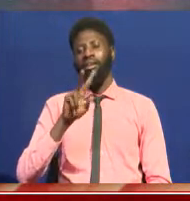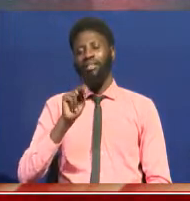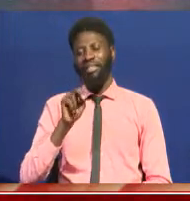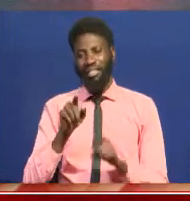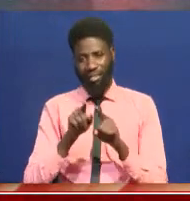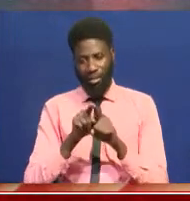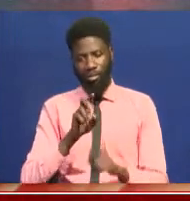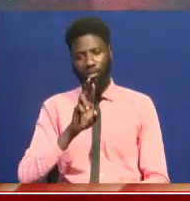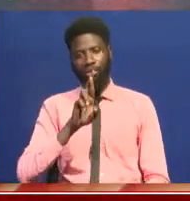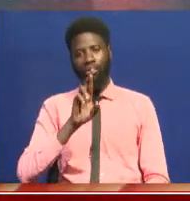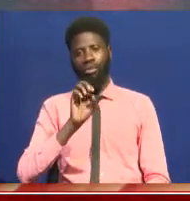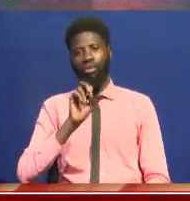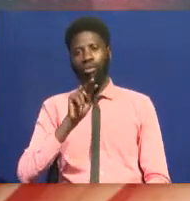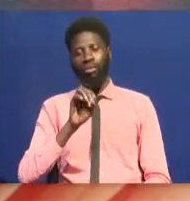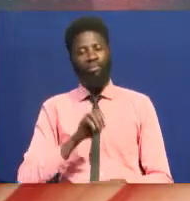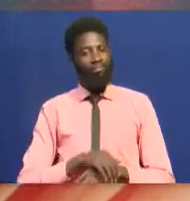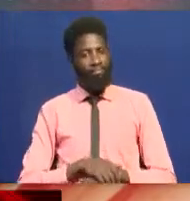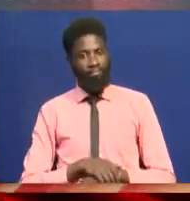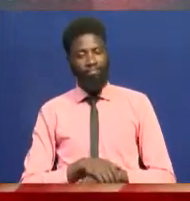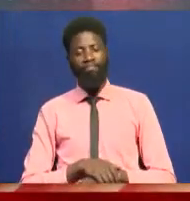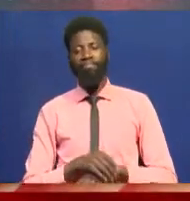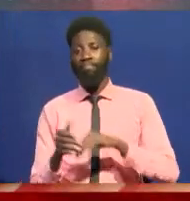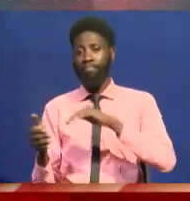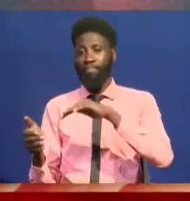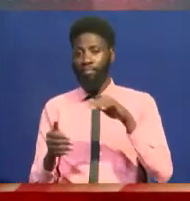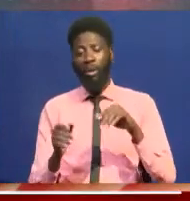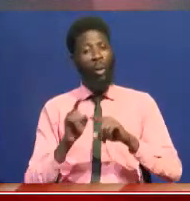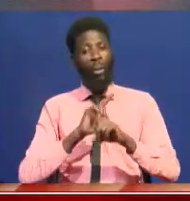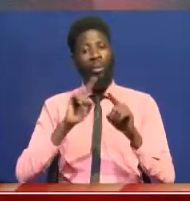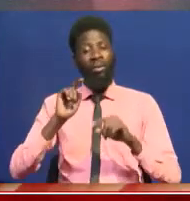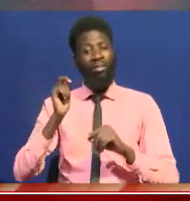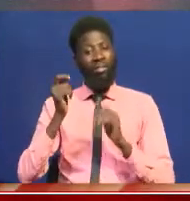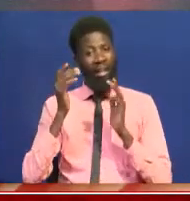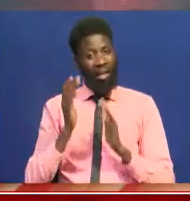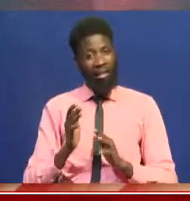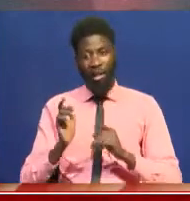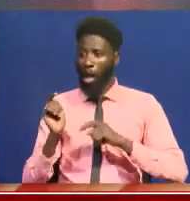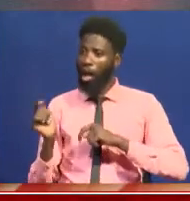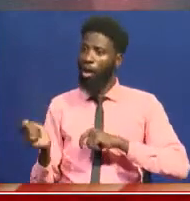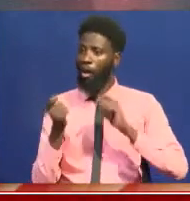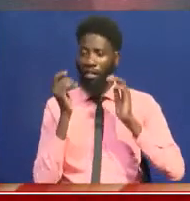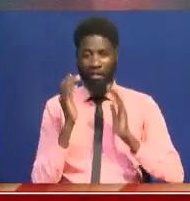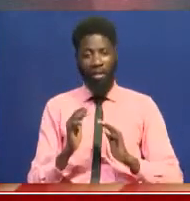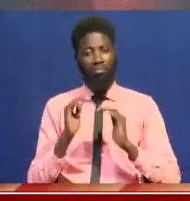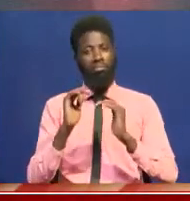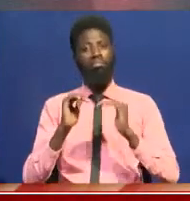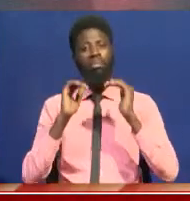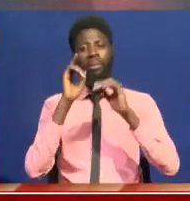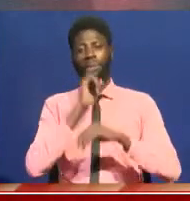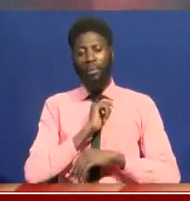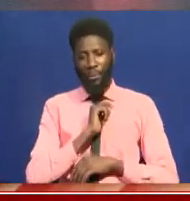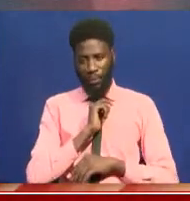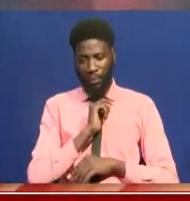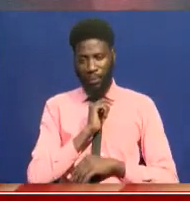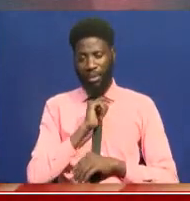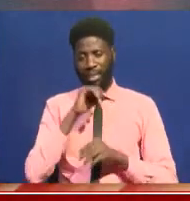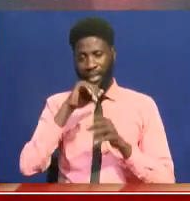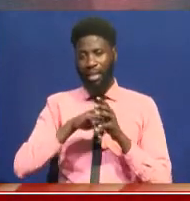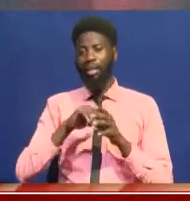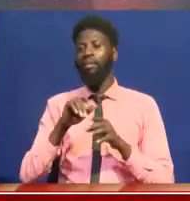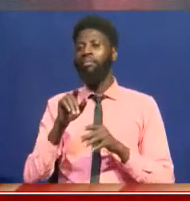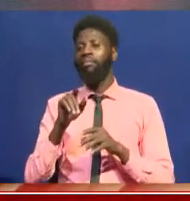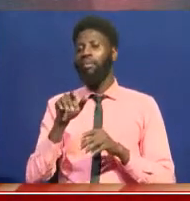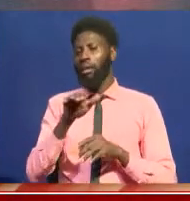Now, moving on, is that no Kenyan golfer made the cut after day two of the magical Kenya Open Golf Championship that is on at the Par 71 Mudhega Golf